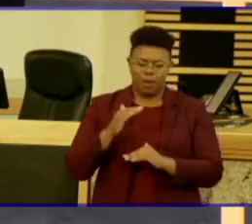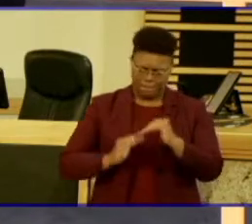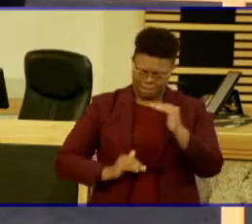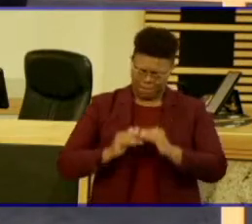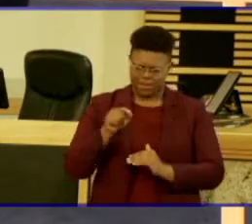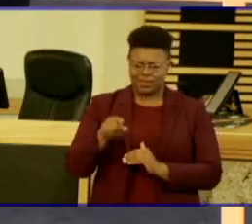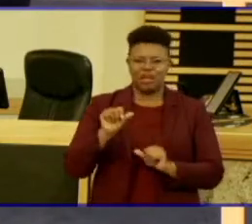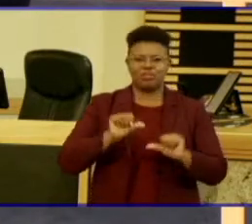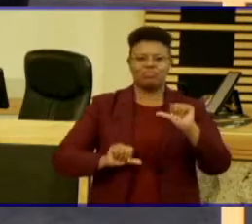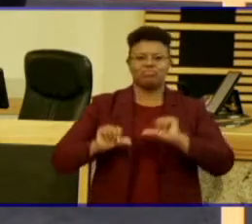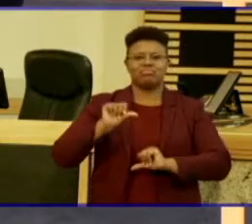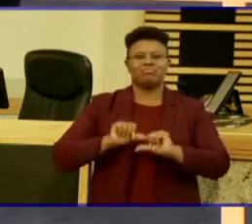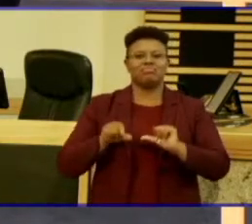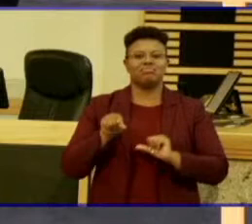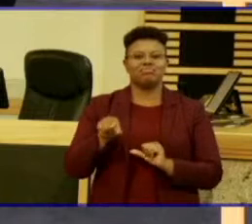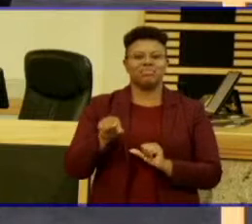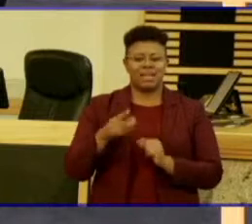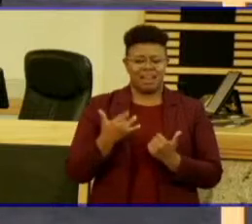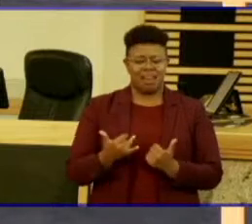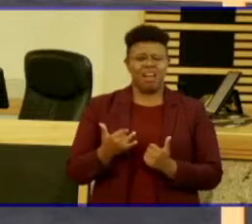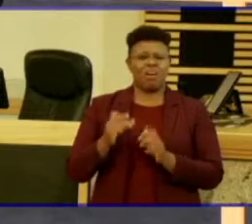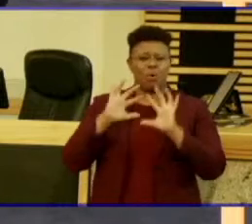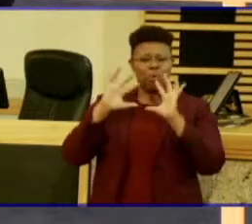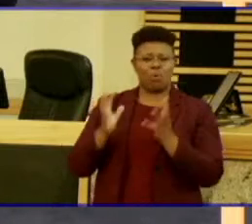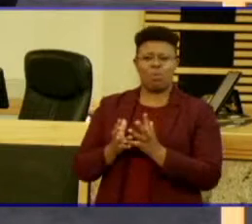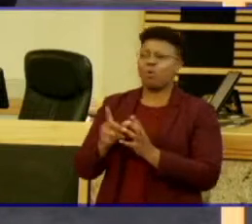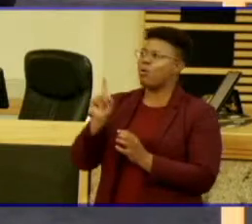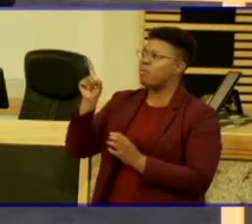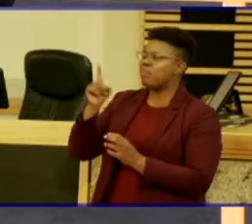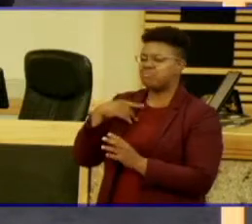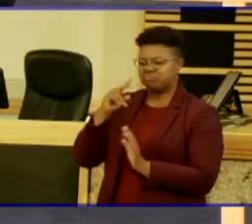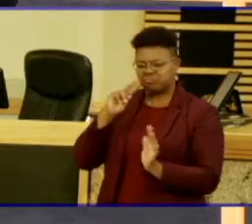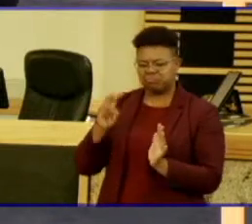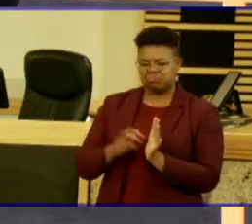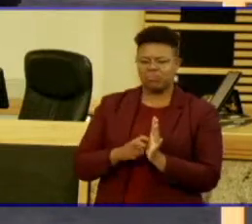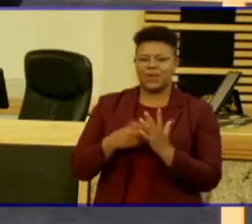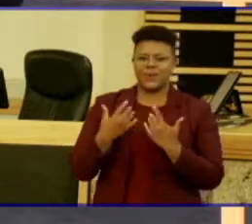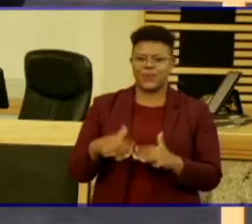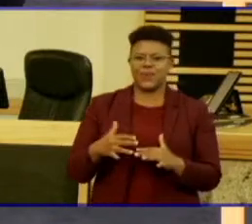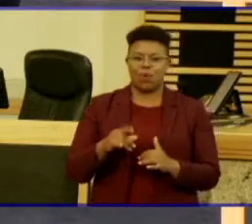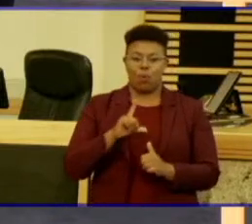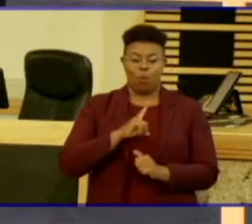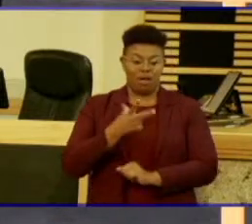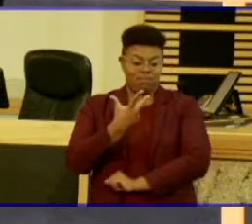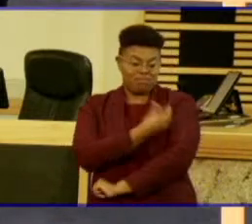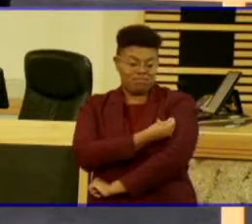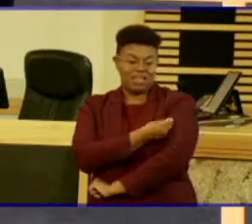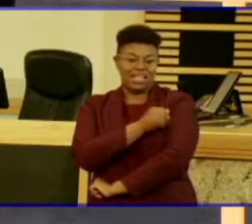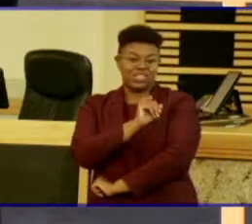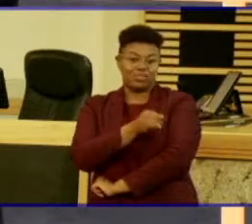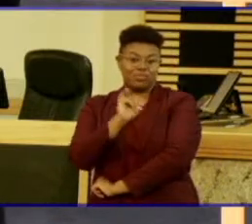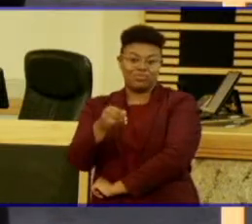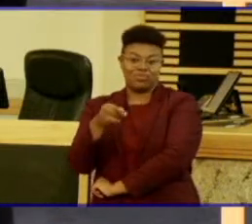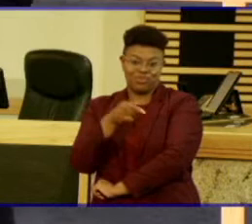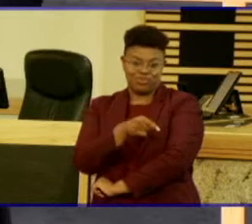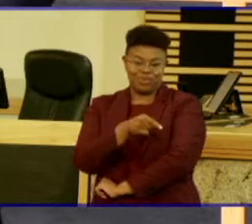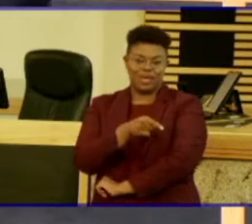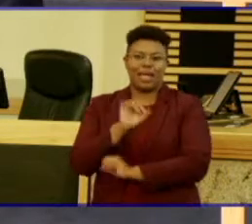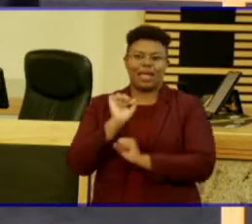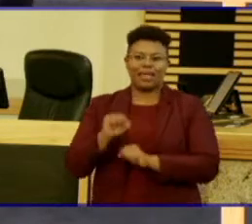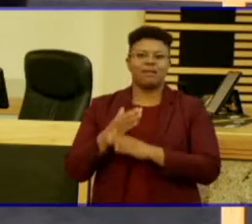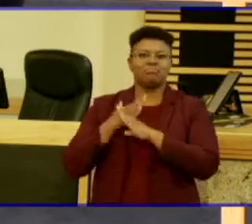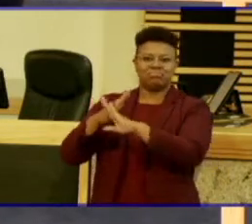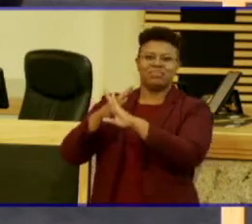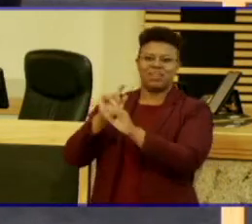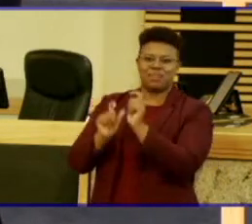unit. Now it is globally recognized because the Johnson & Johnson vaccine that we're now using to inoculate our